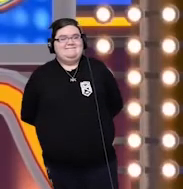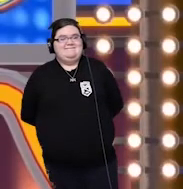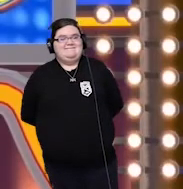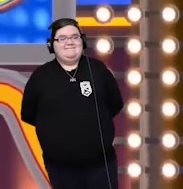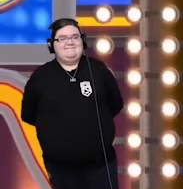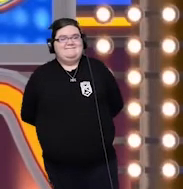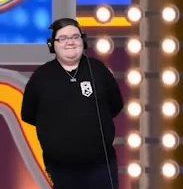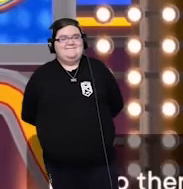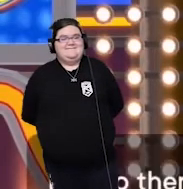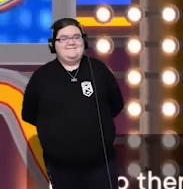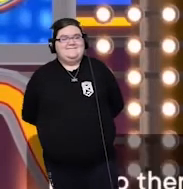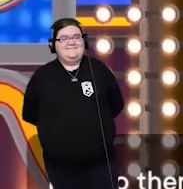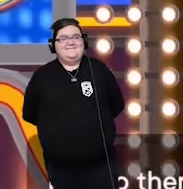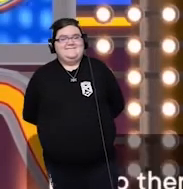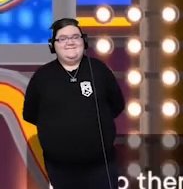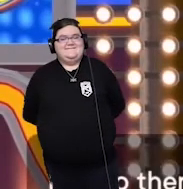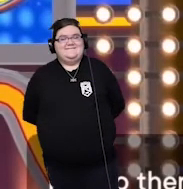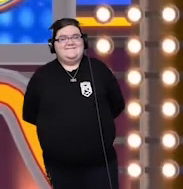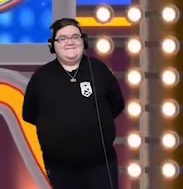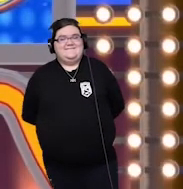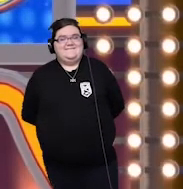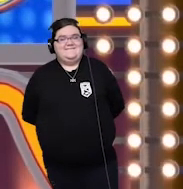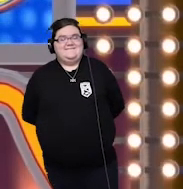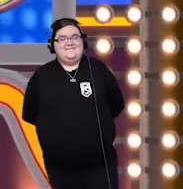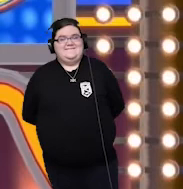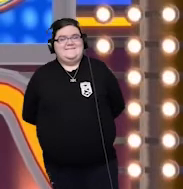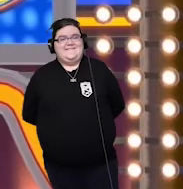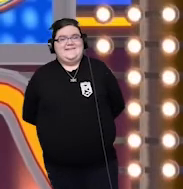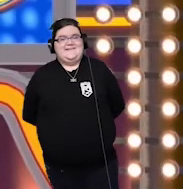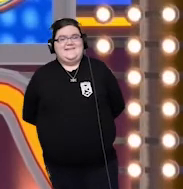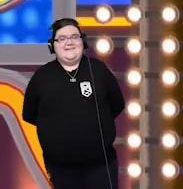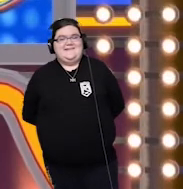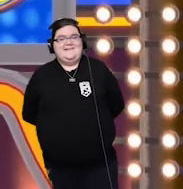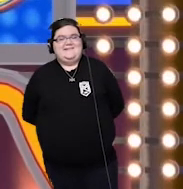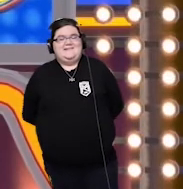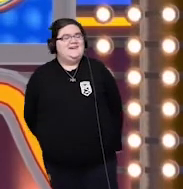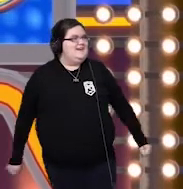Come on. Is it up there? Oh. Call.